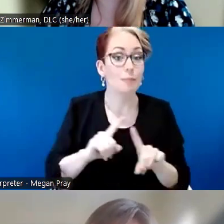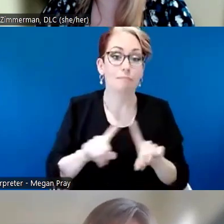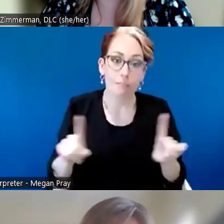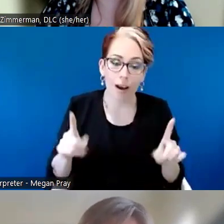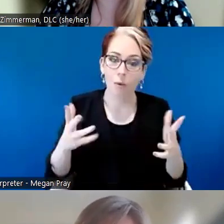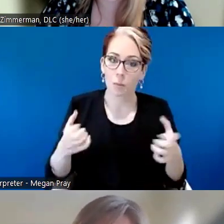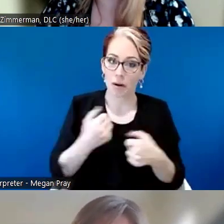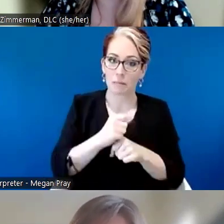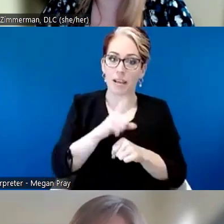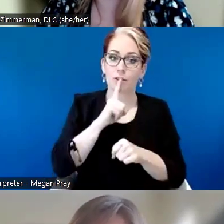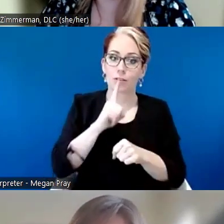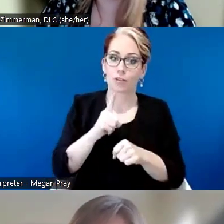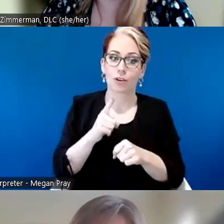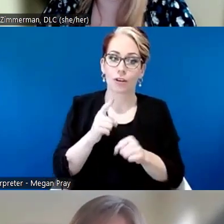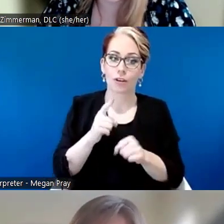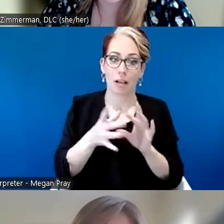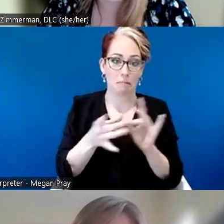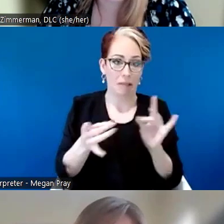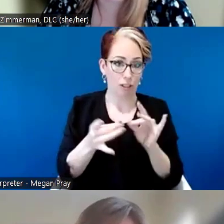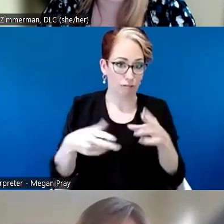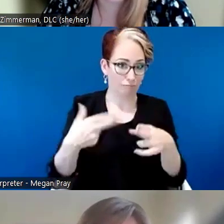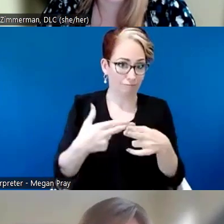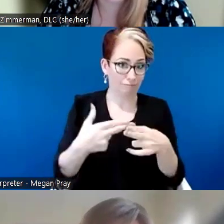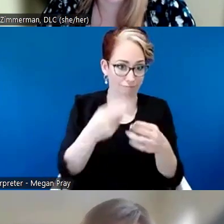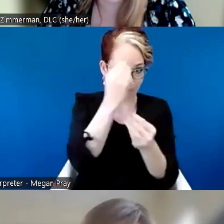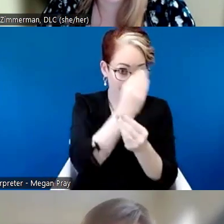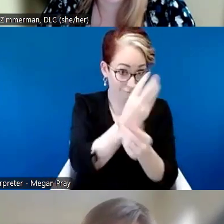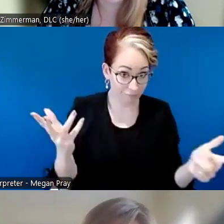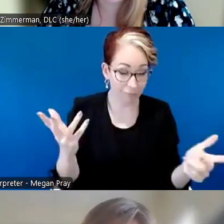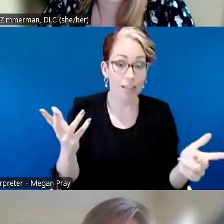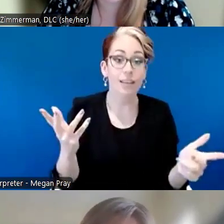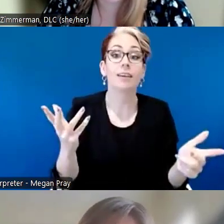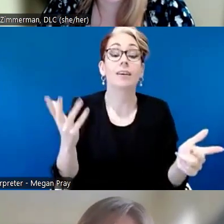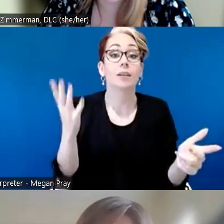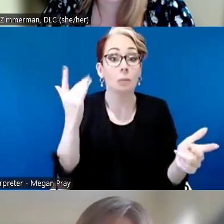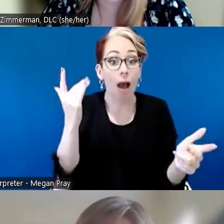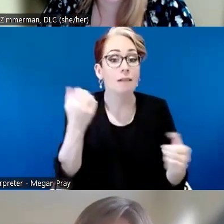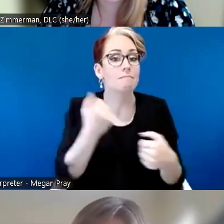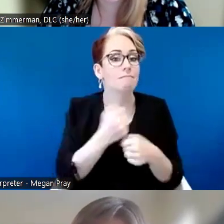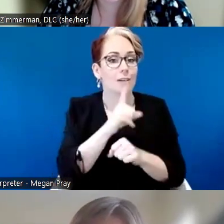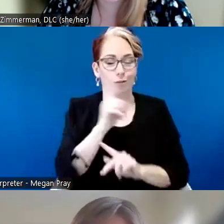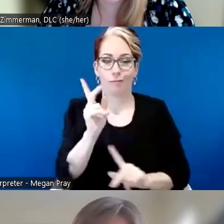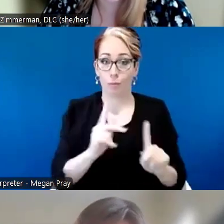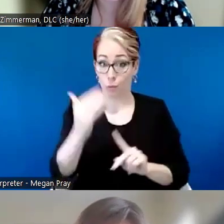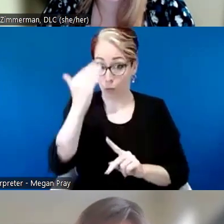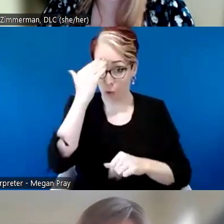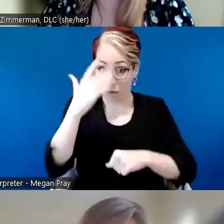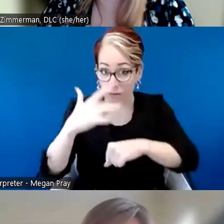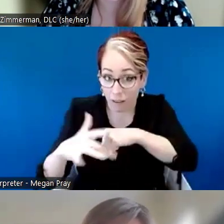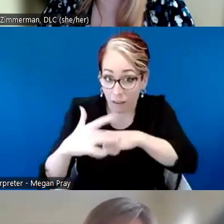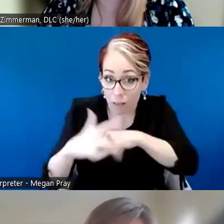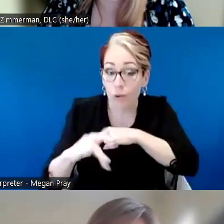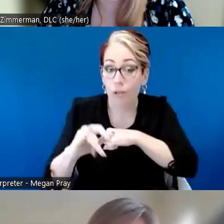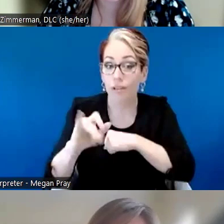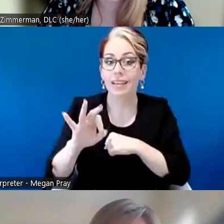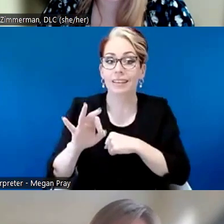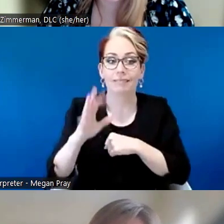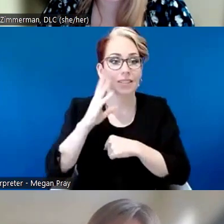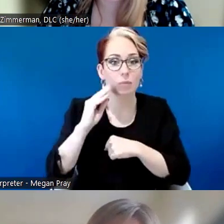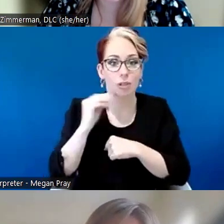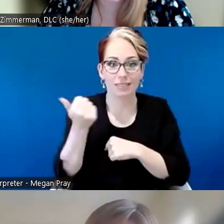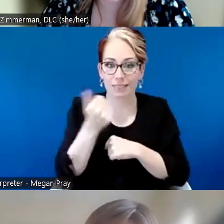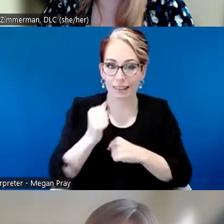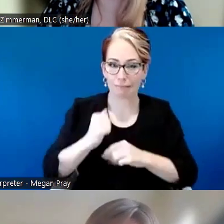was included in this training so that people know that it's available, and know that if you're running into any barriers, that you